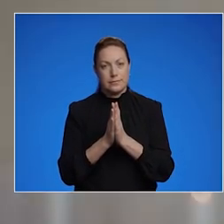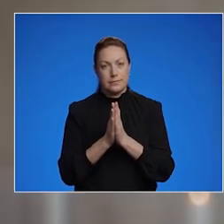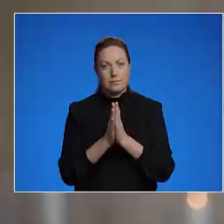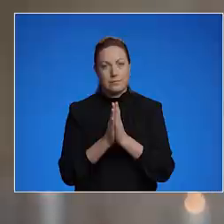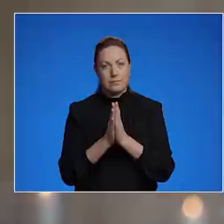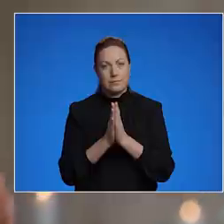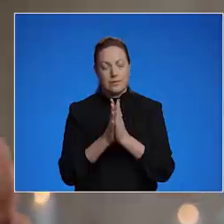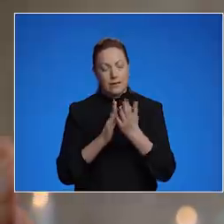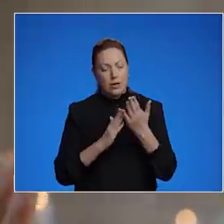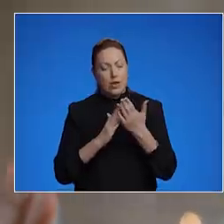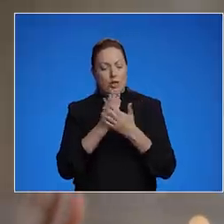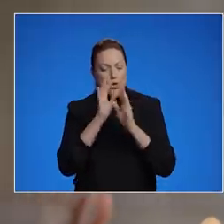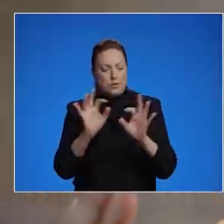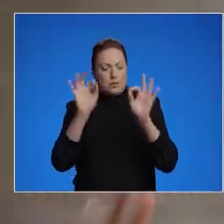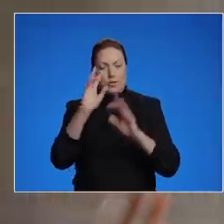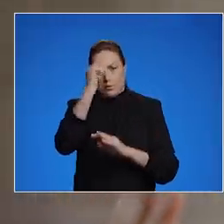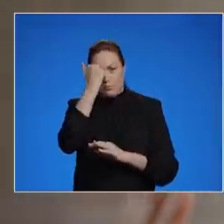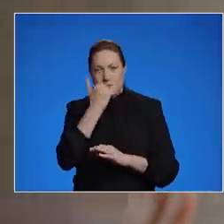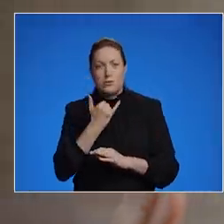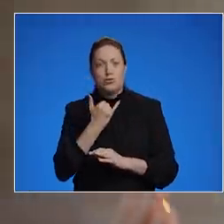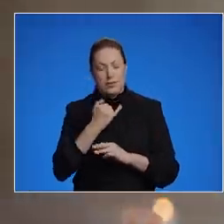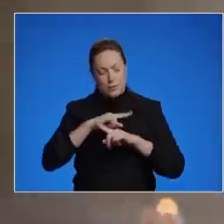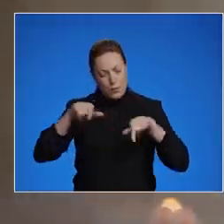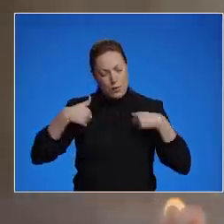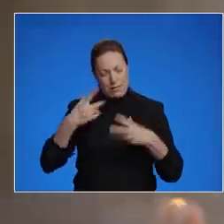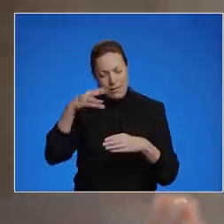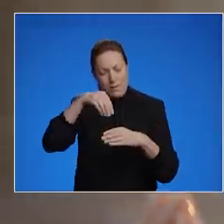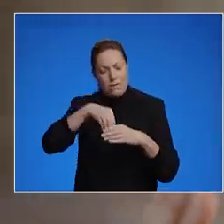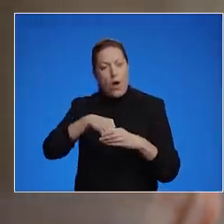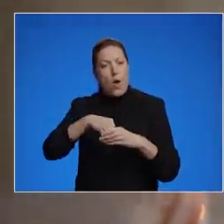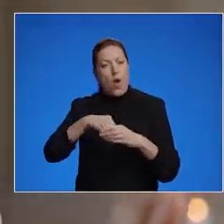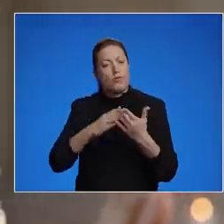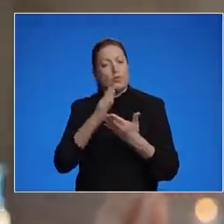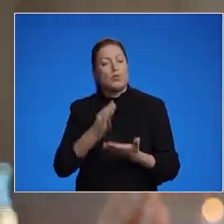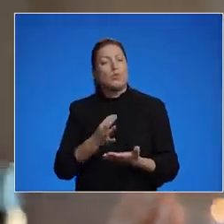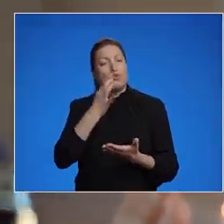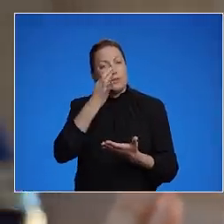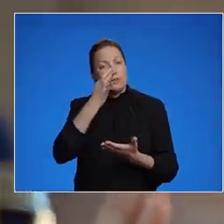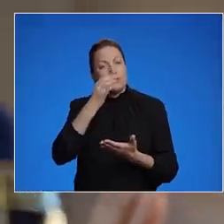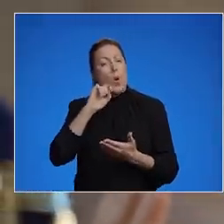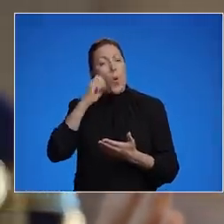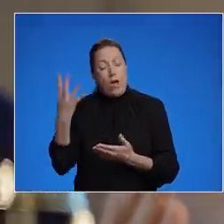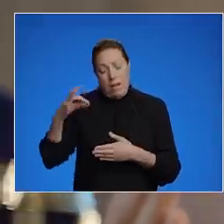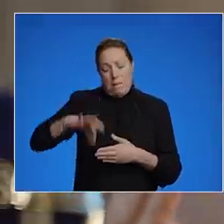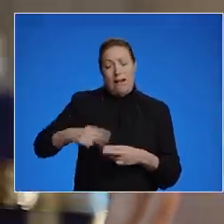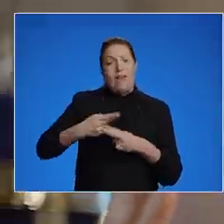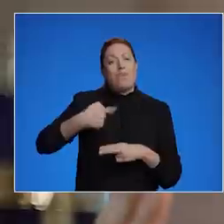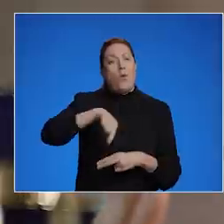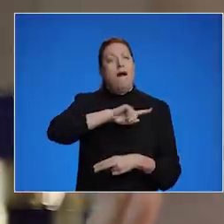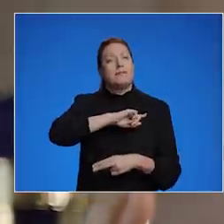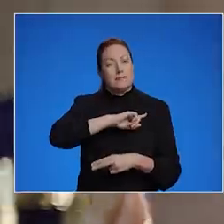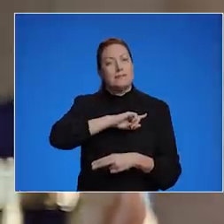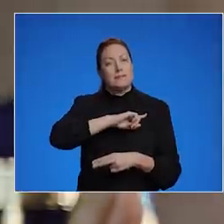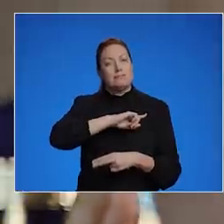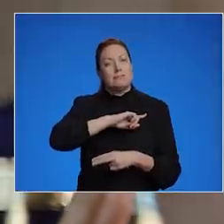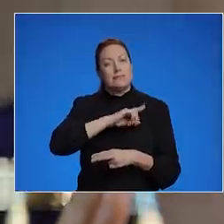May these mysteries, O Lord, in which we have participated Profit us, we pray For even now as we